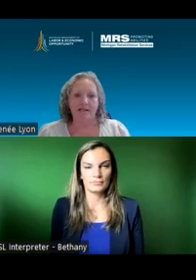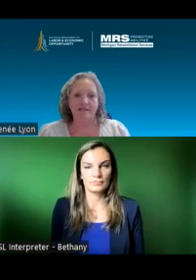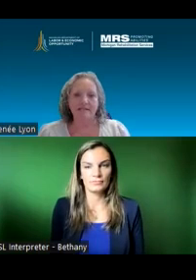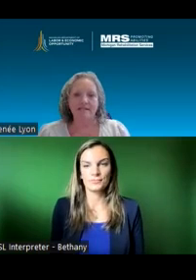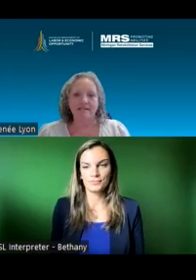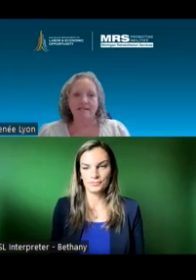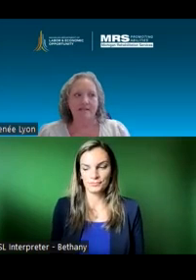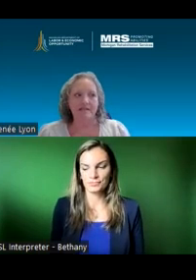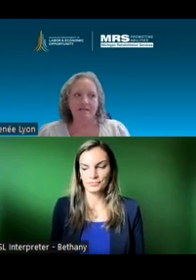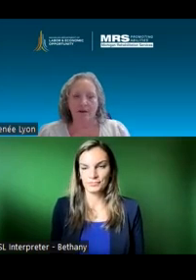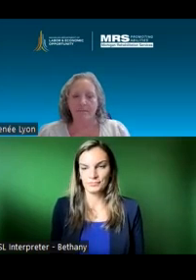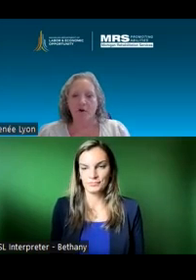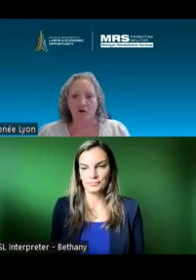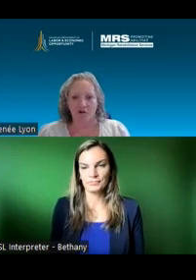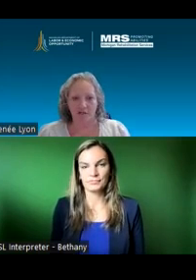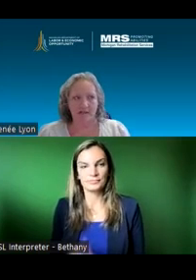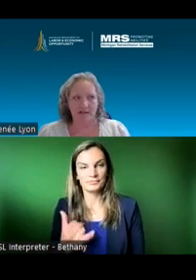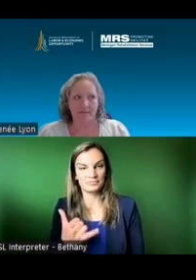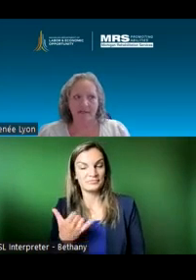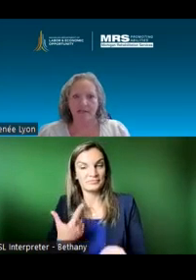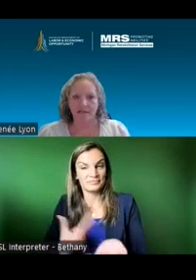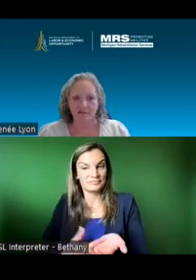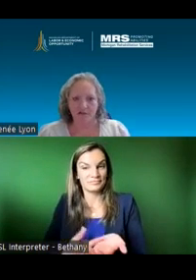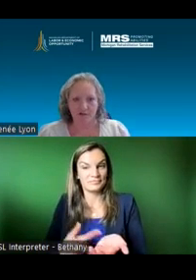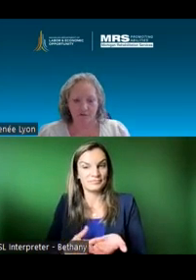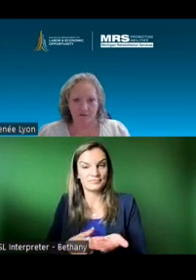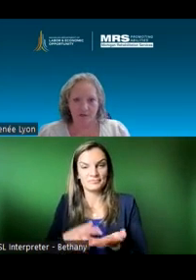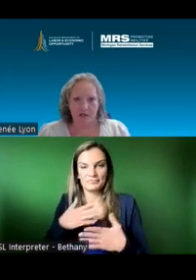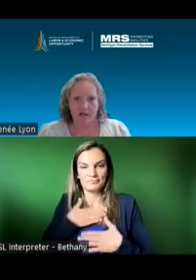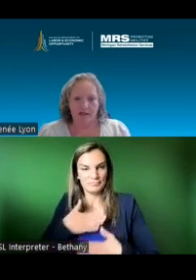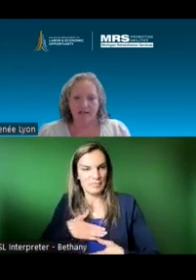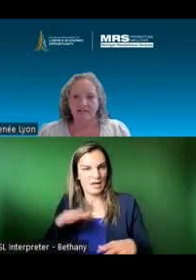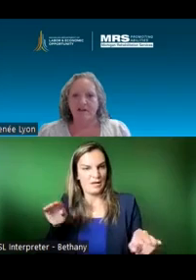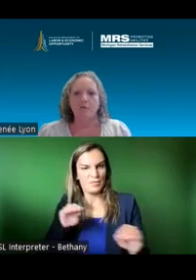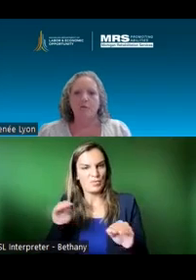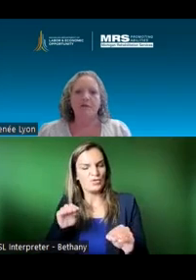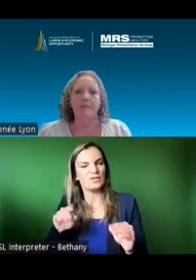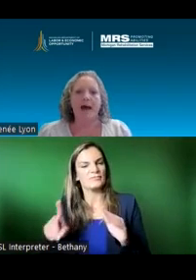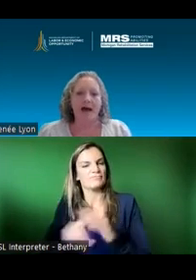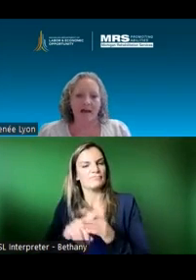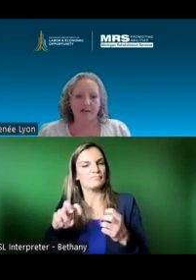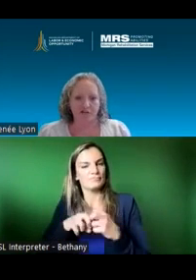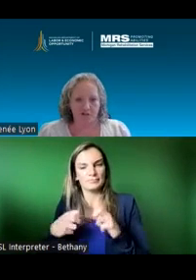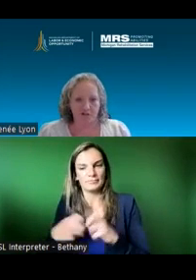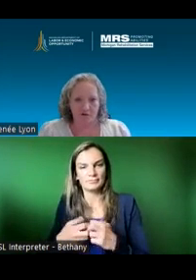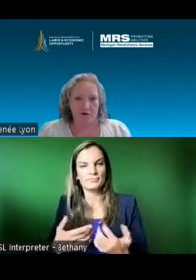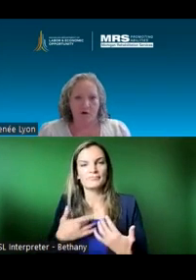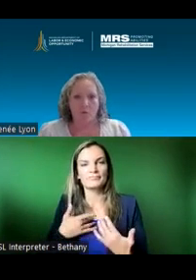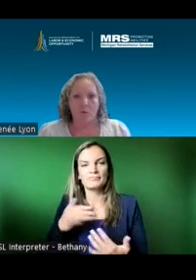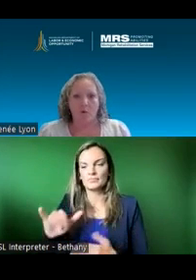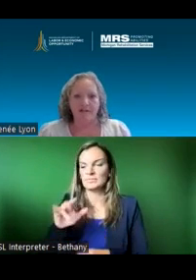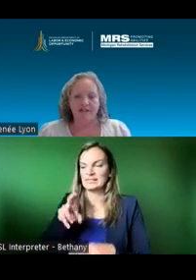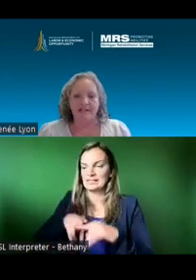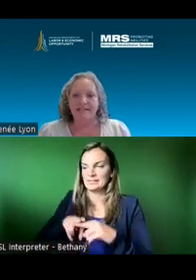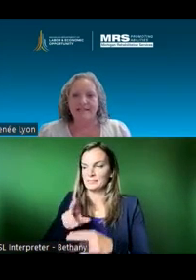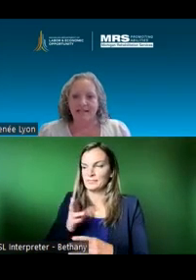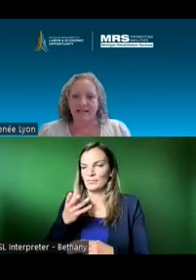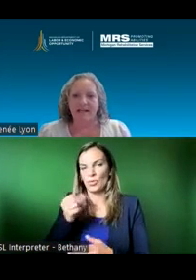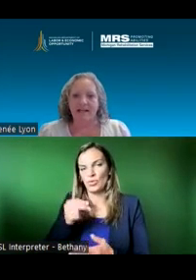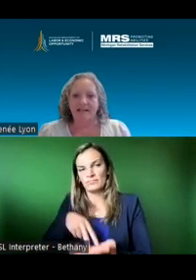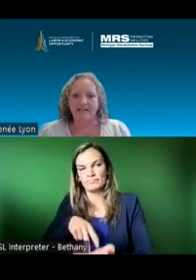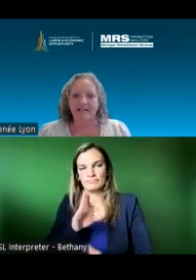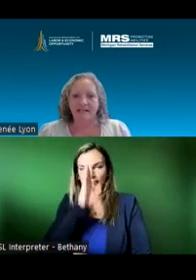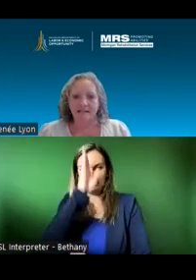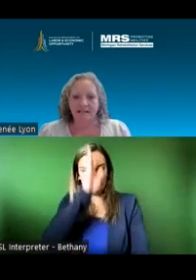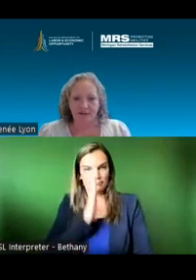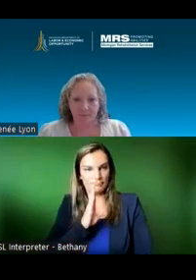All right, let's discuss some ergonomic issues. Let's start with posture, which is